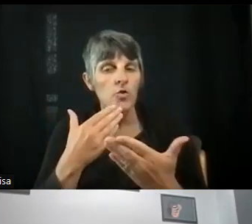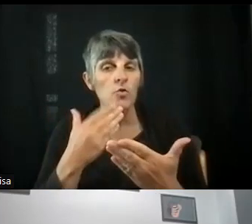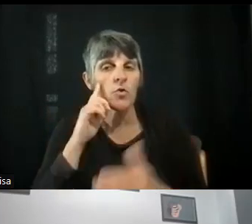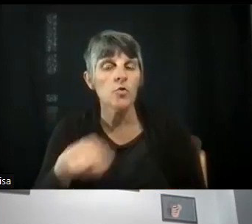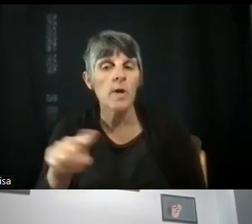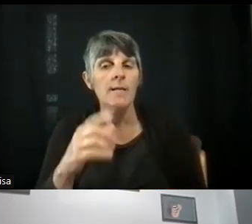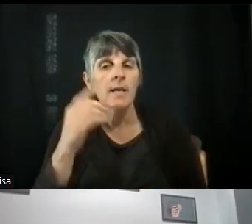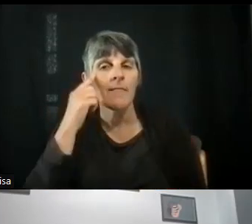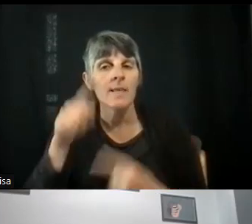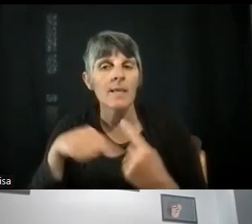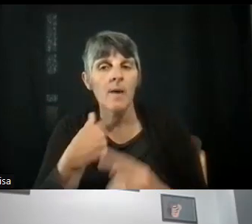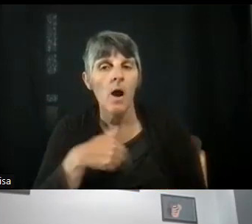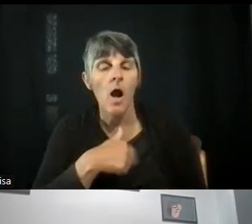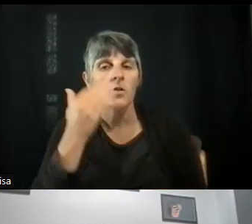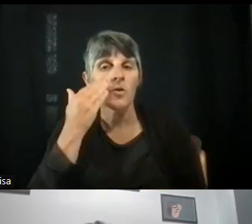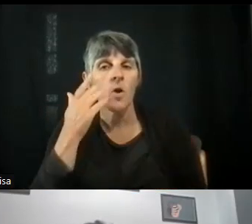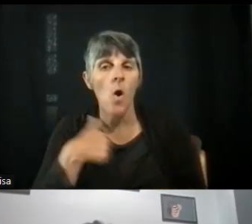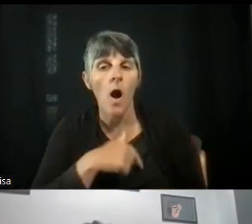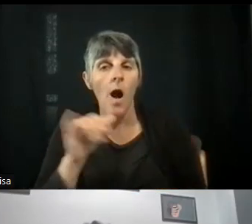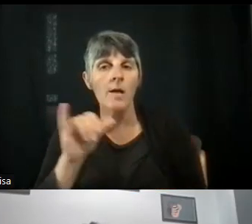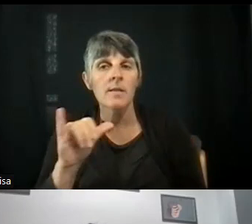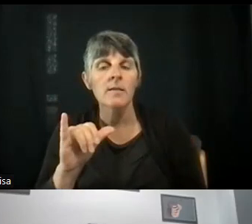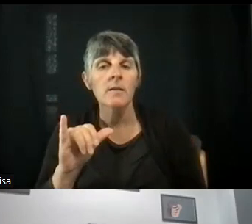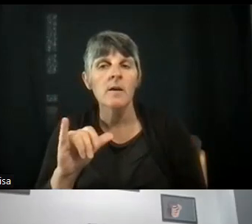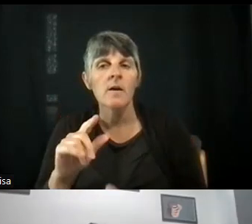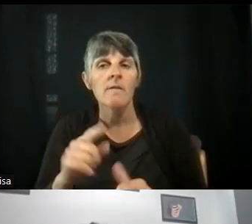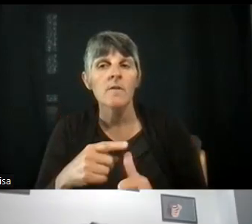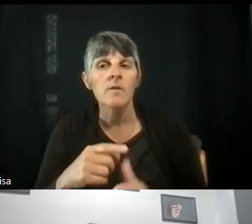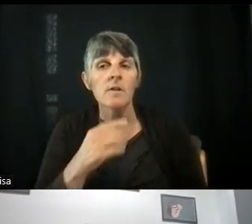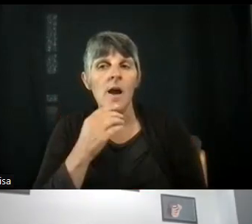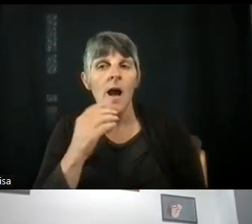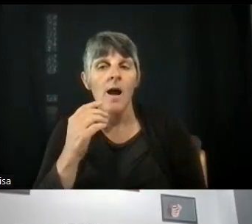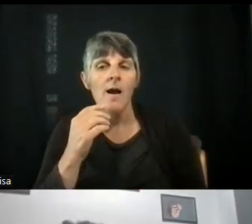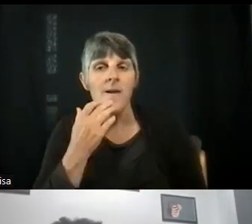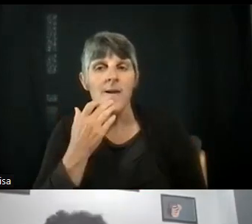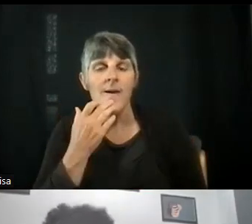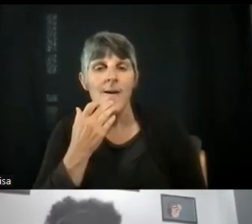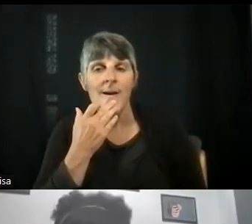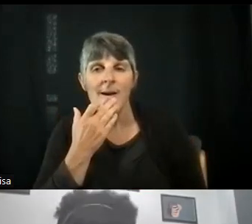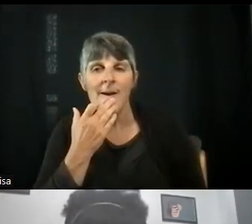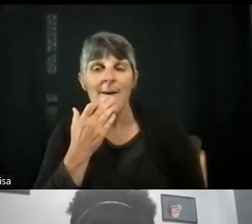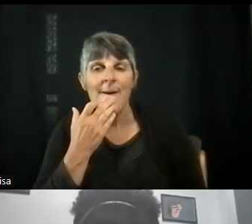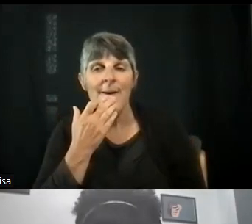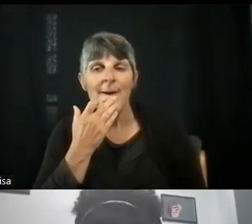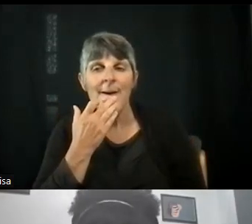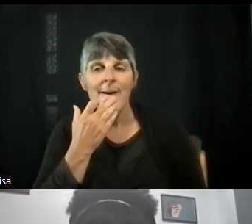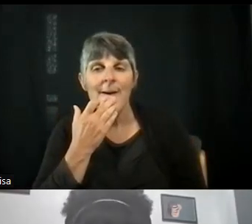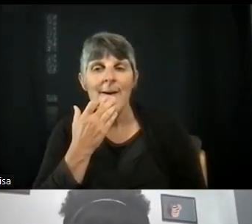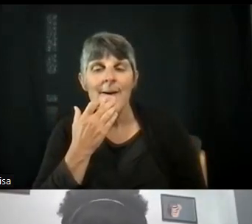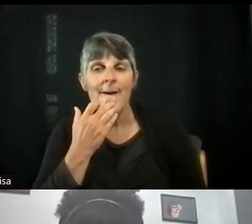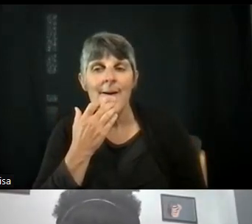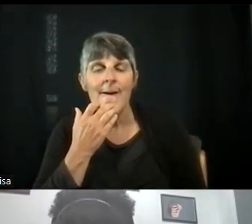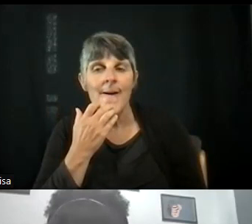guys thinking of us, us experts of ideas how we can celebrate the 2025. If I can just